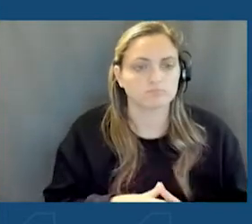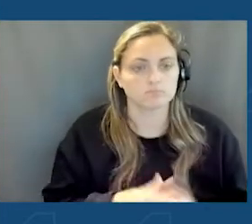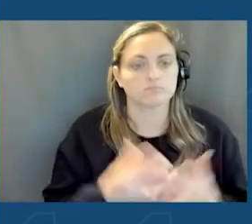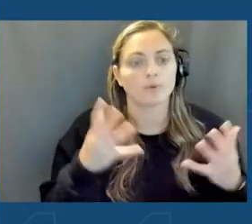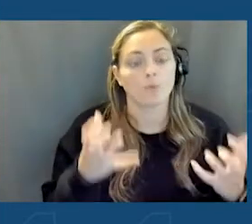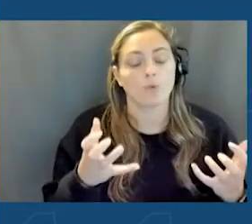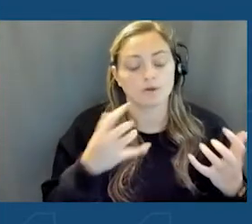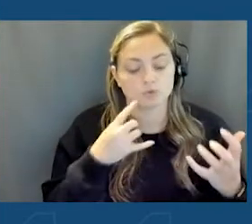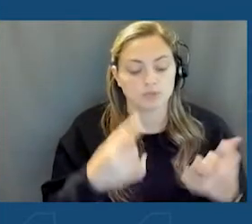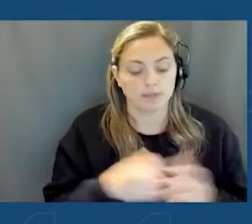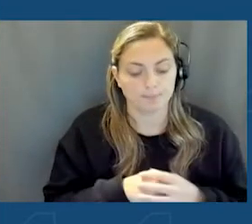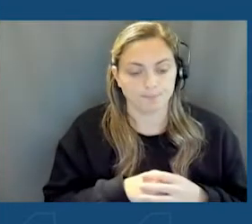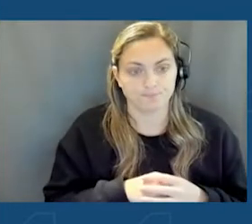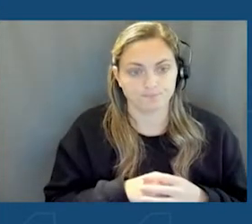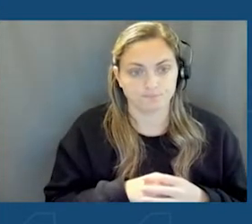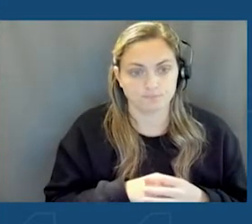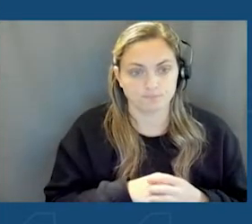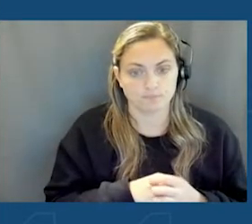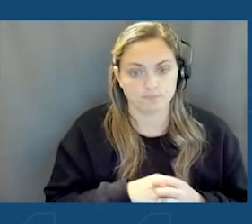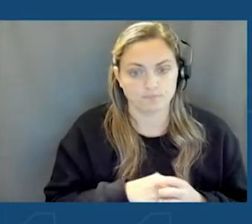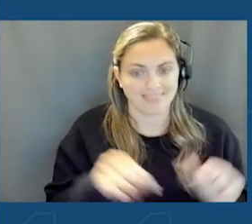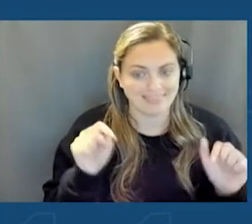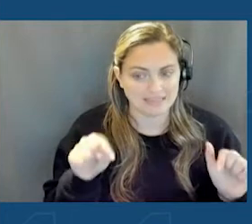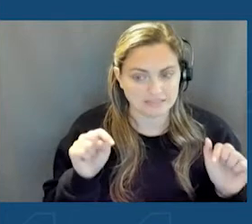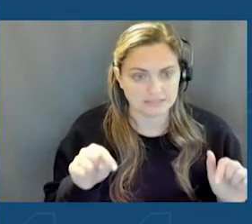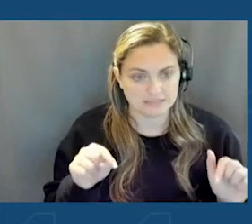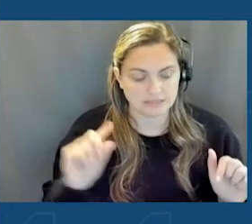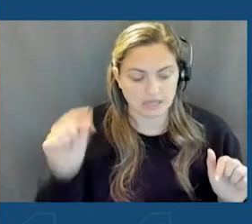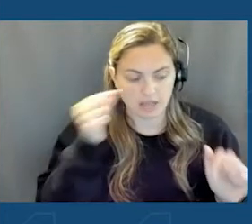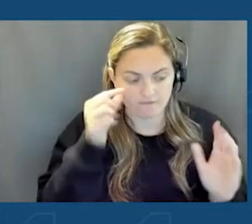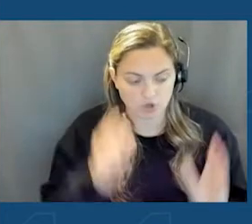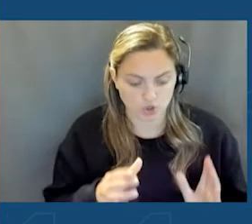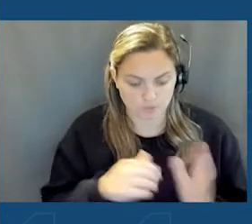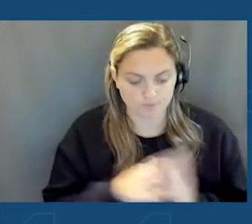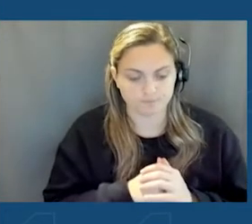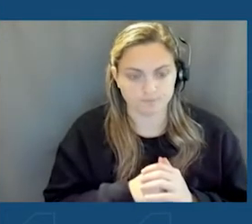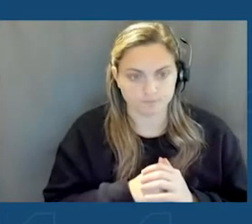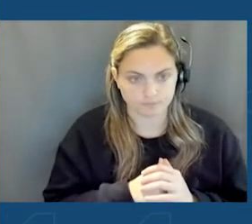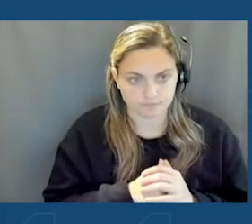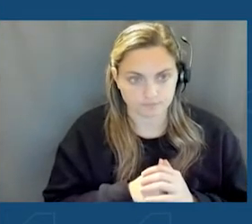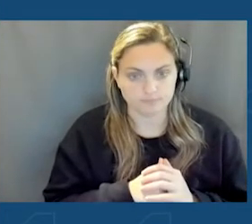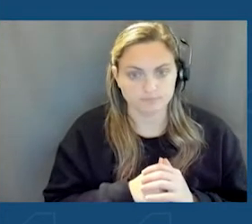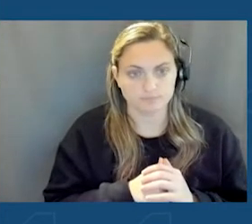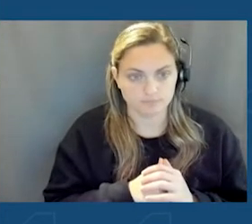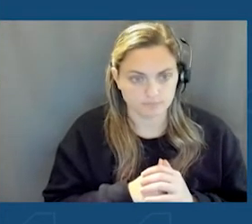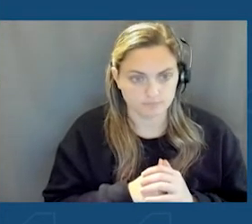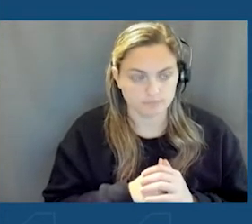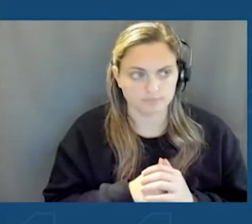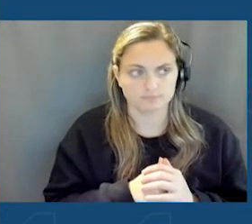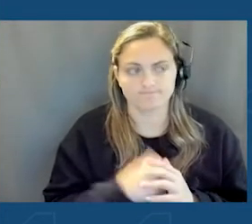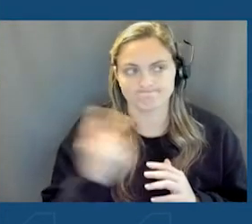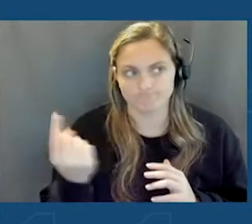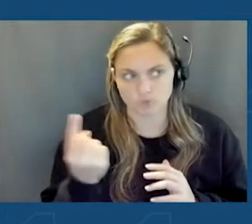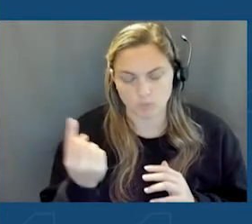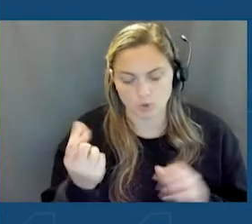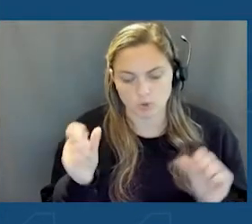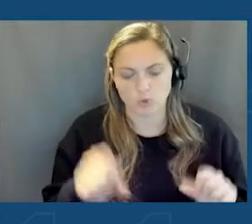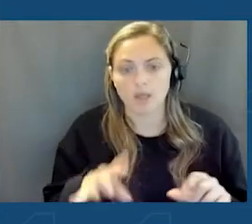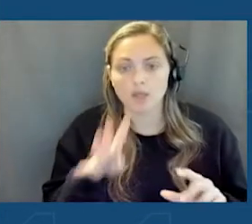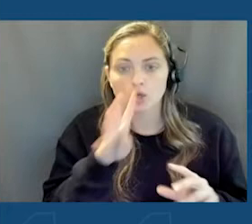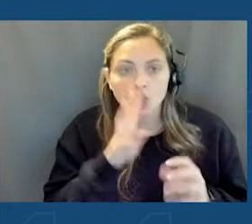say that this governor is someone that you can talk